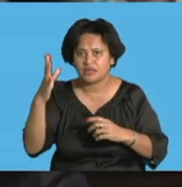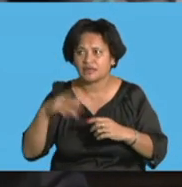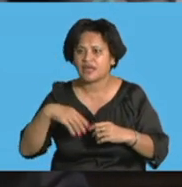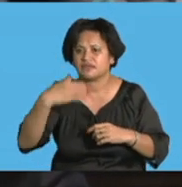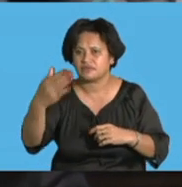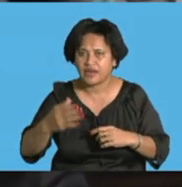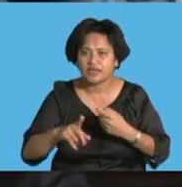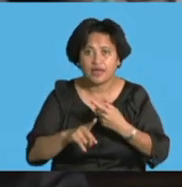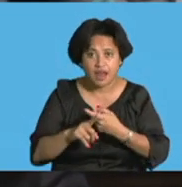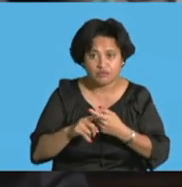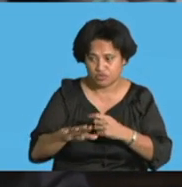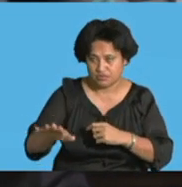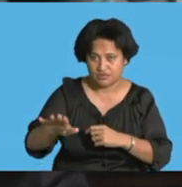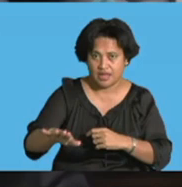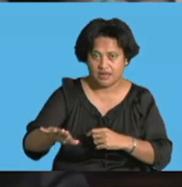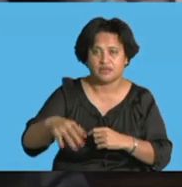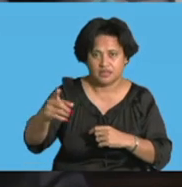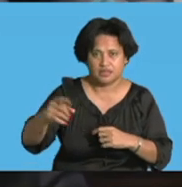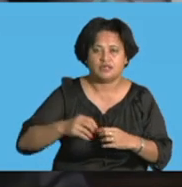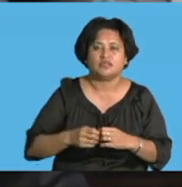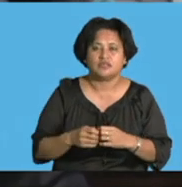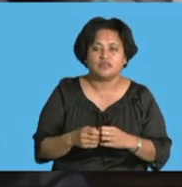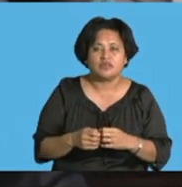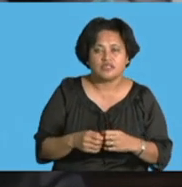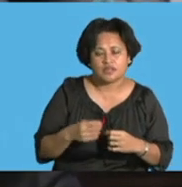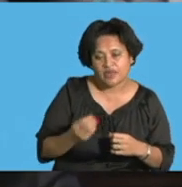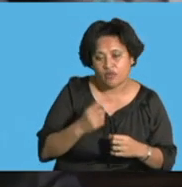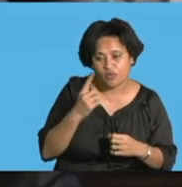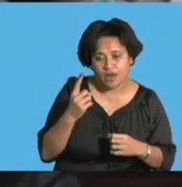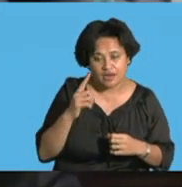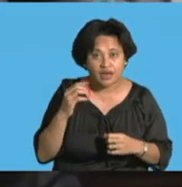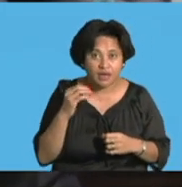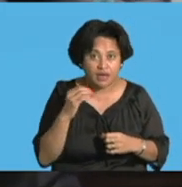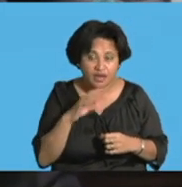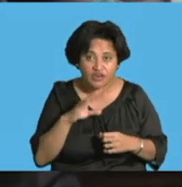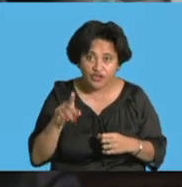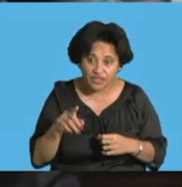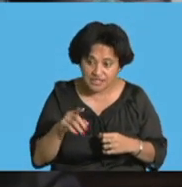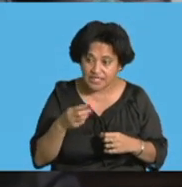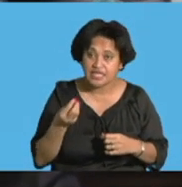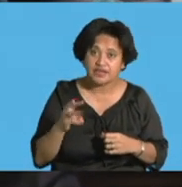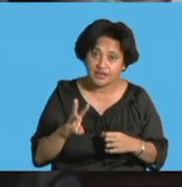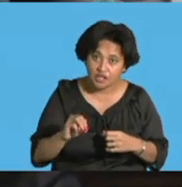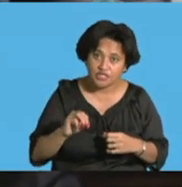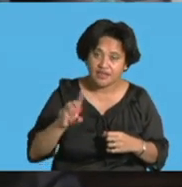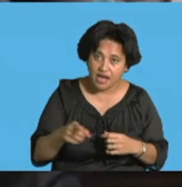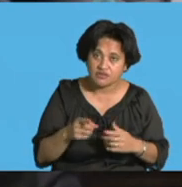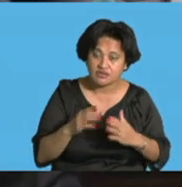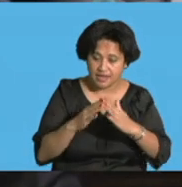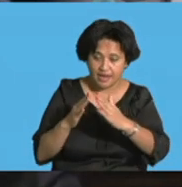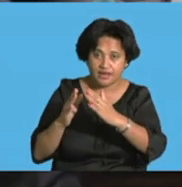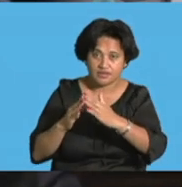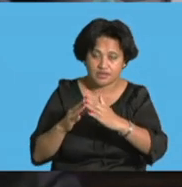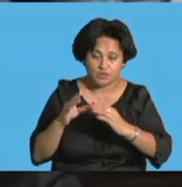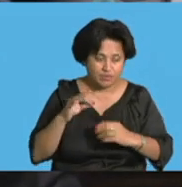Gawaya. An additional 1,187 households will benefit from this development project. My